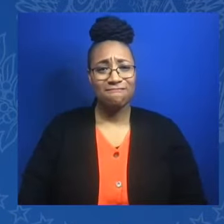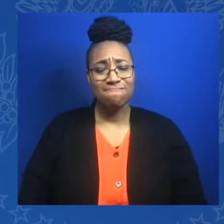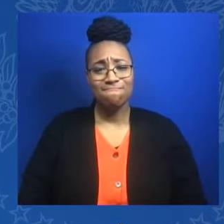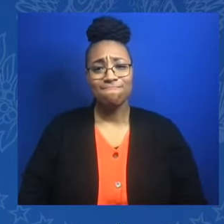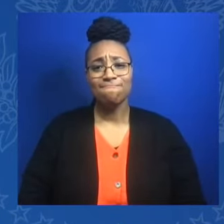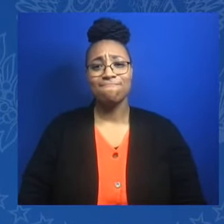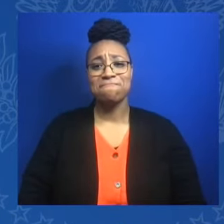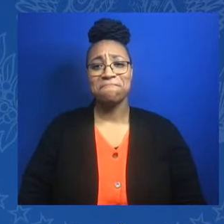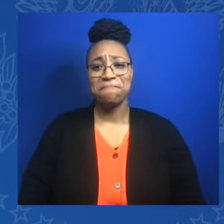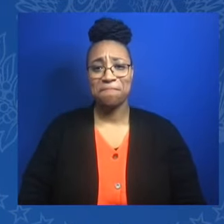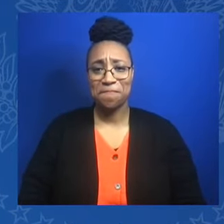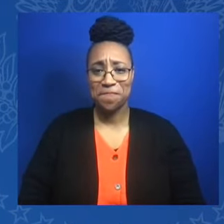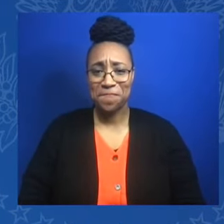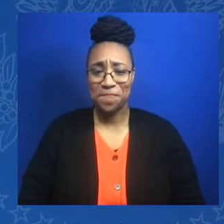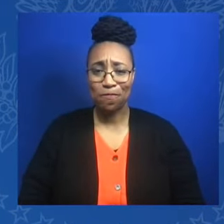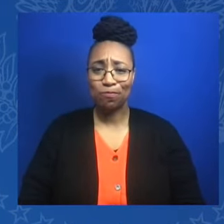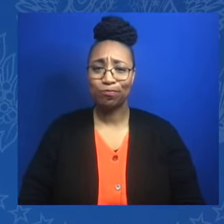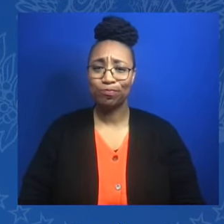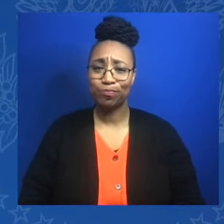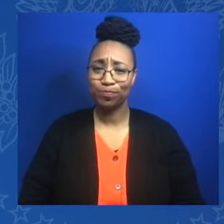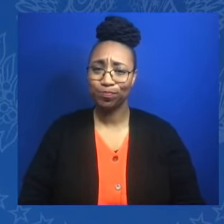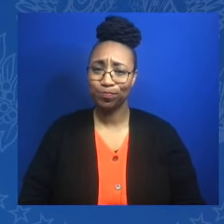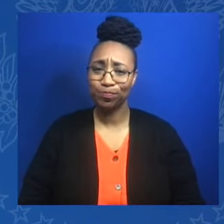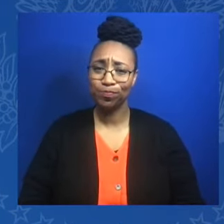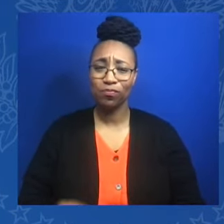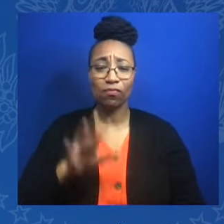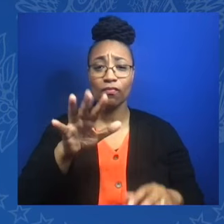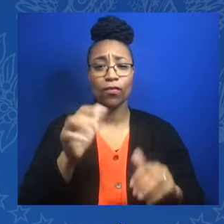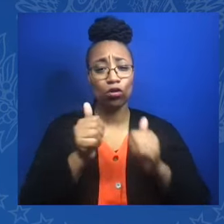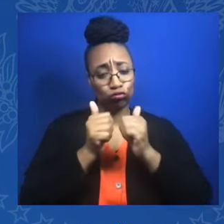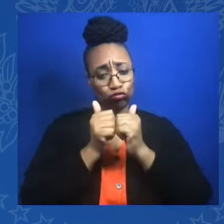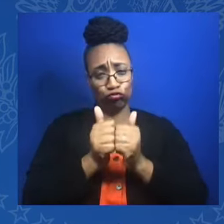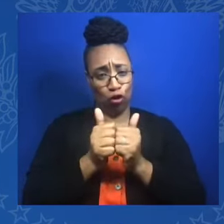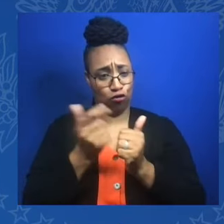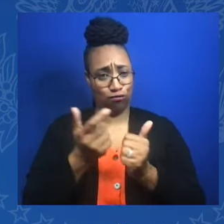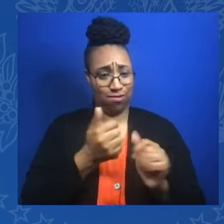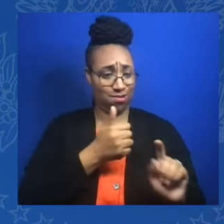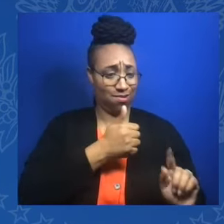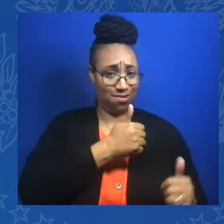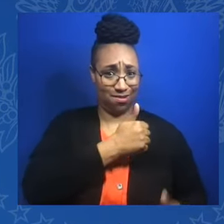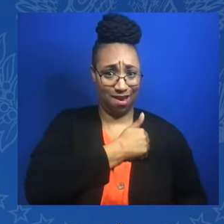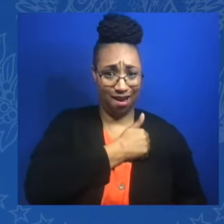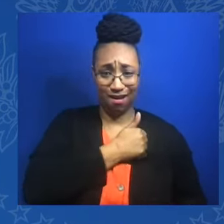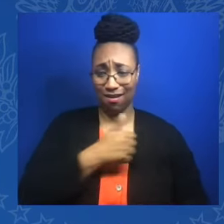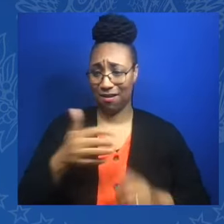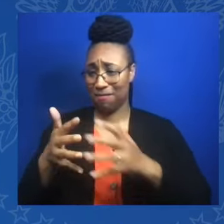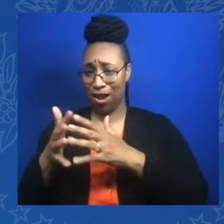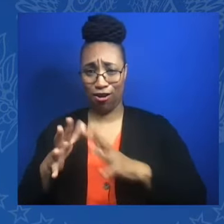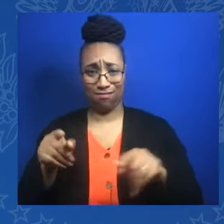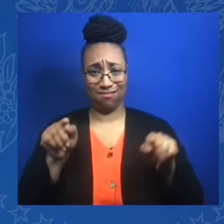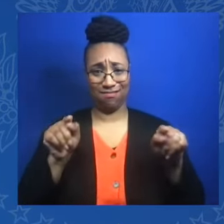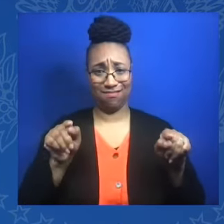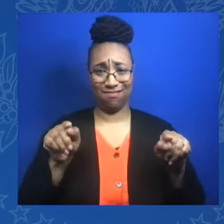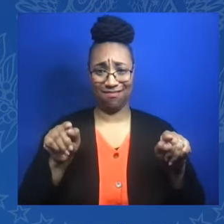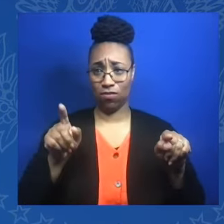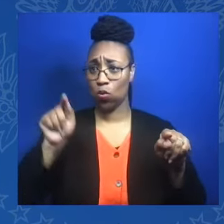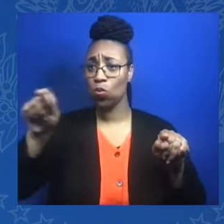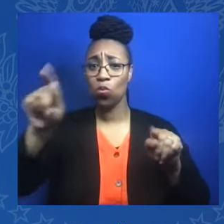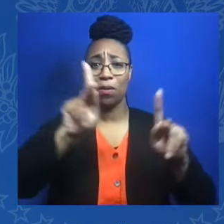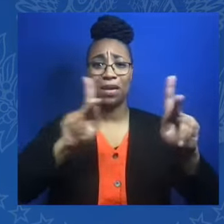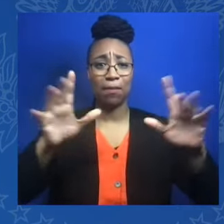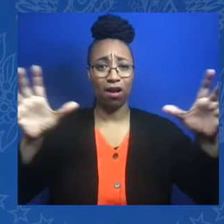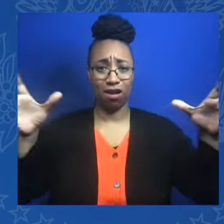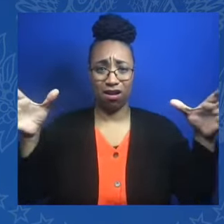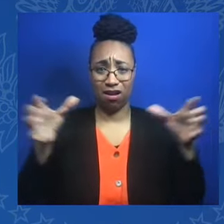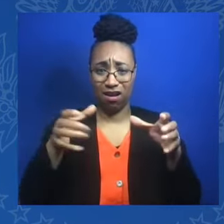Together, both of us are partners that Ukraine and the world can count on. Since Putin launched his